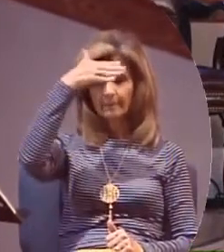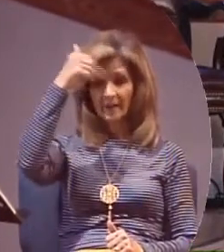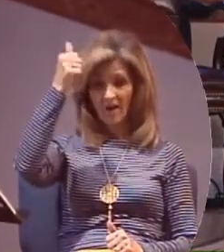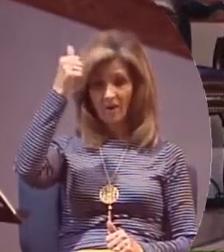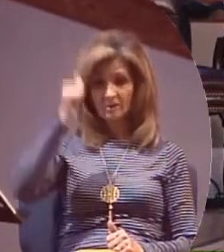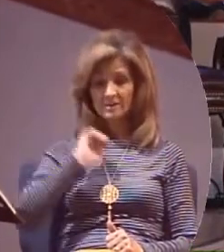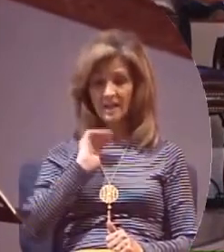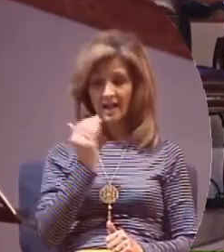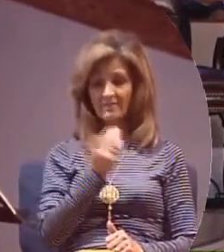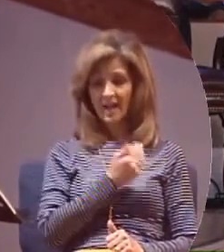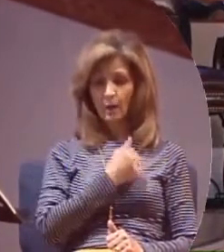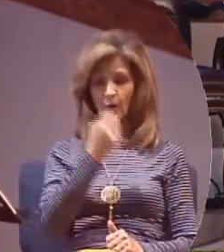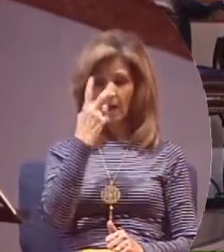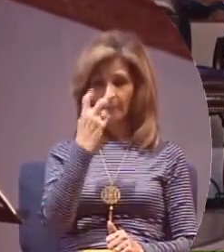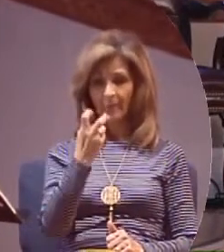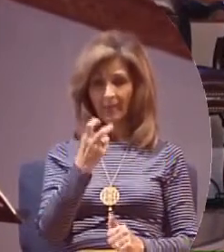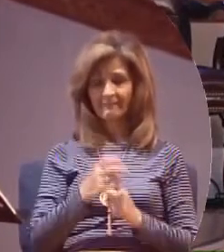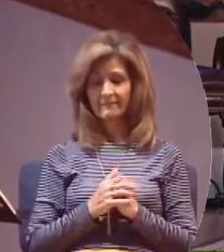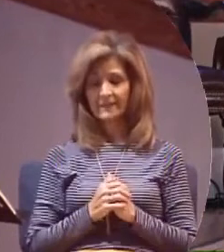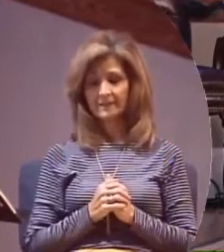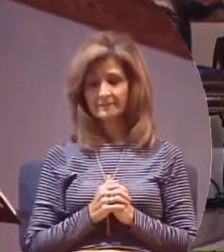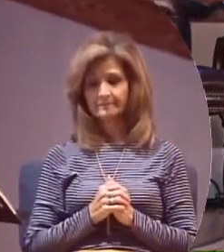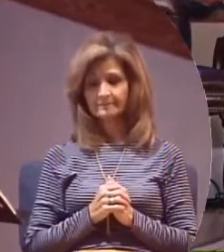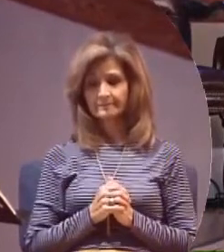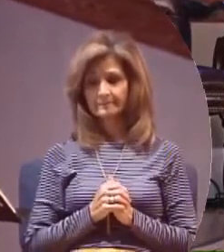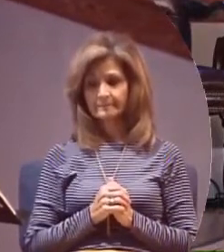because of our unbelief.